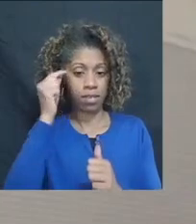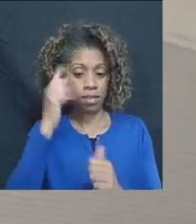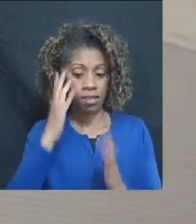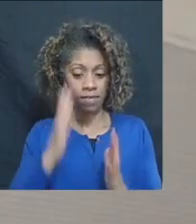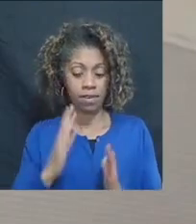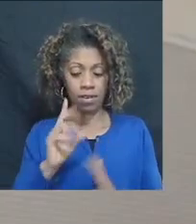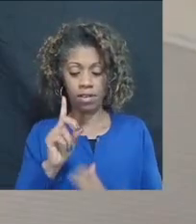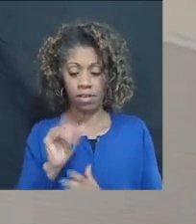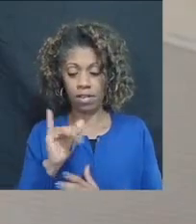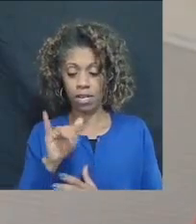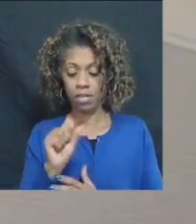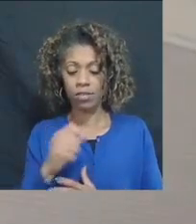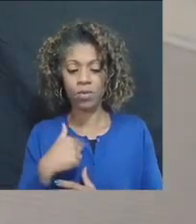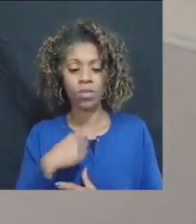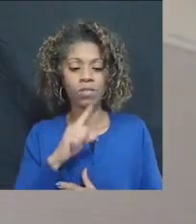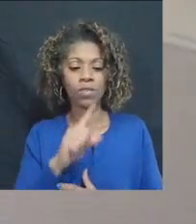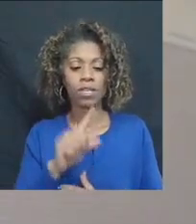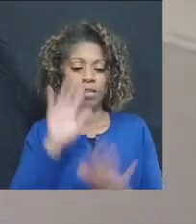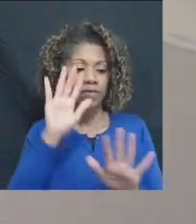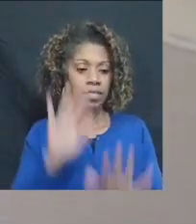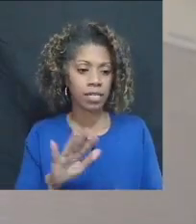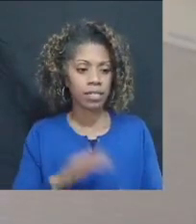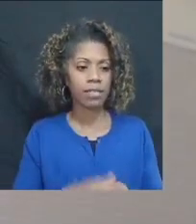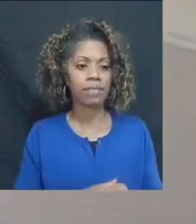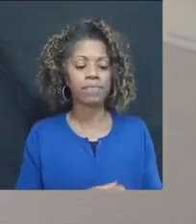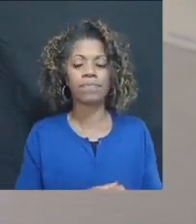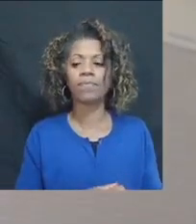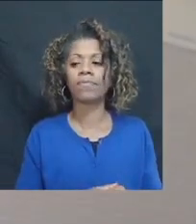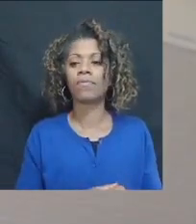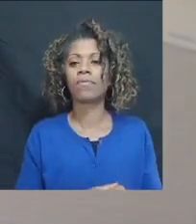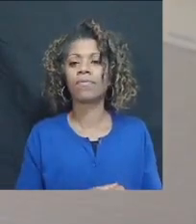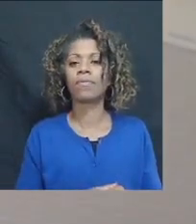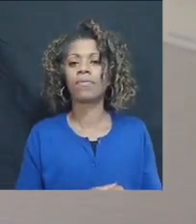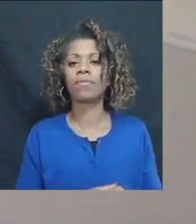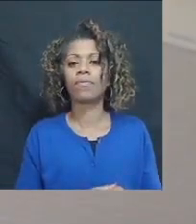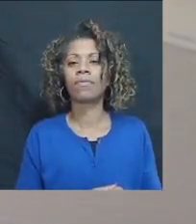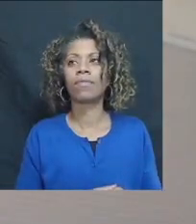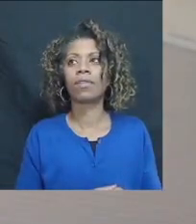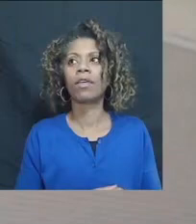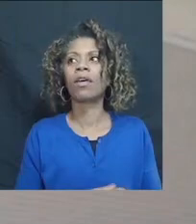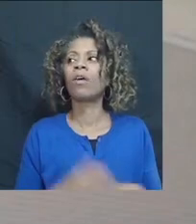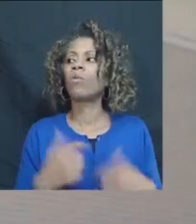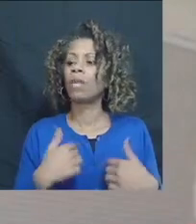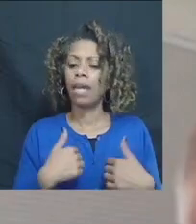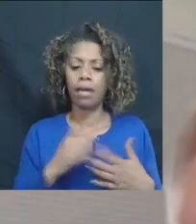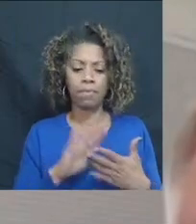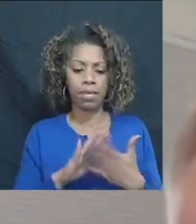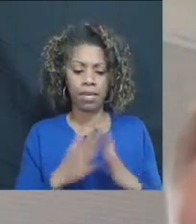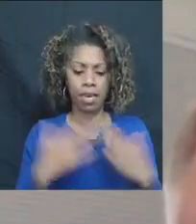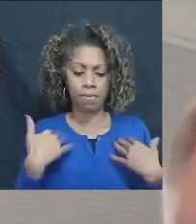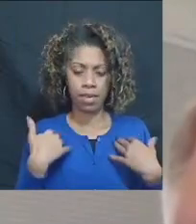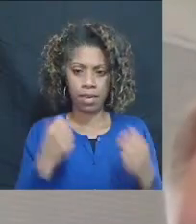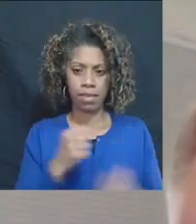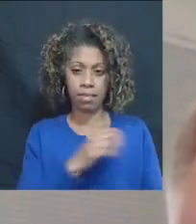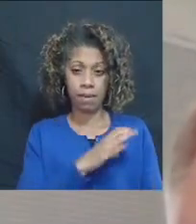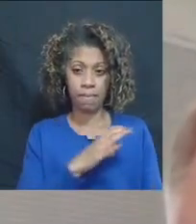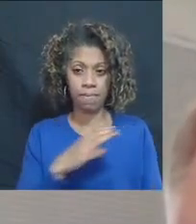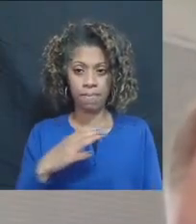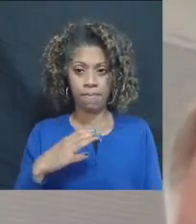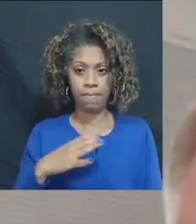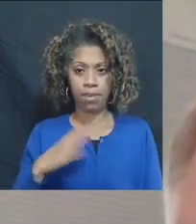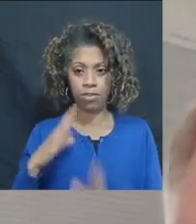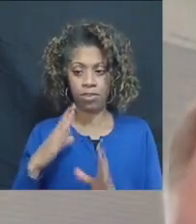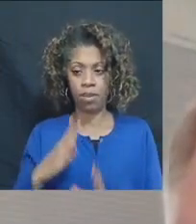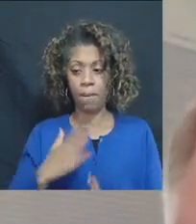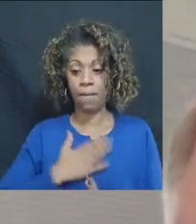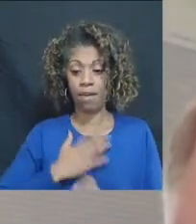to be his health commissioner. And so when I became health commissioner, honestly, my first day on the job, I was